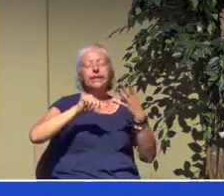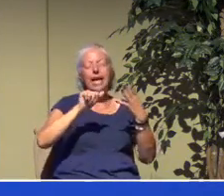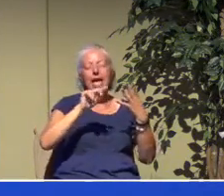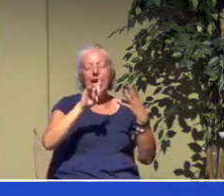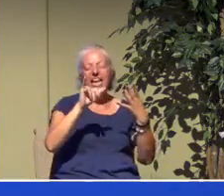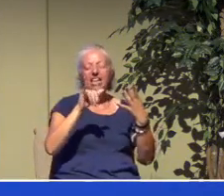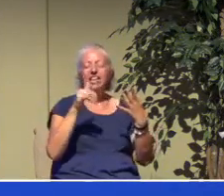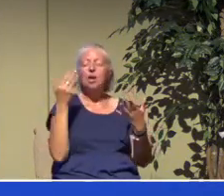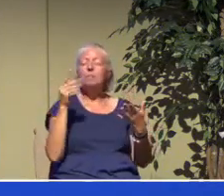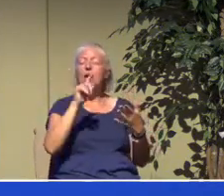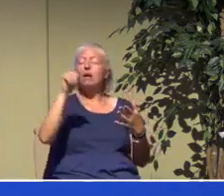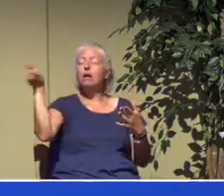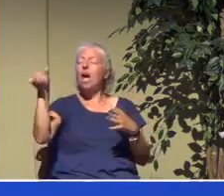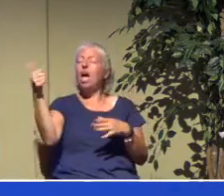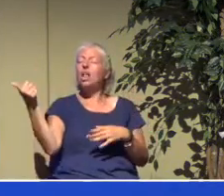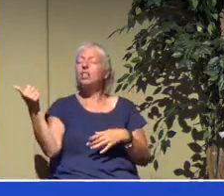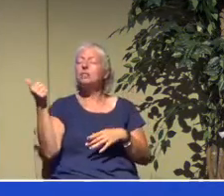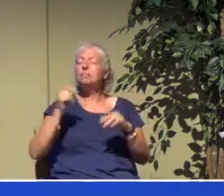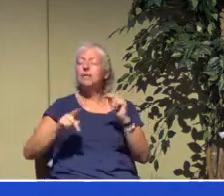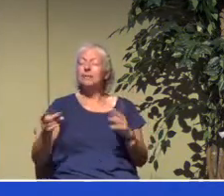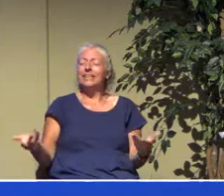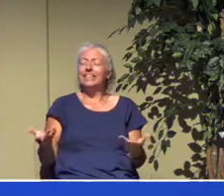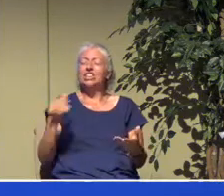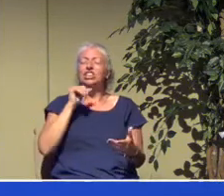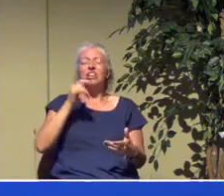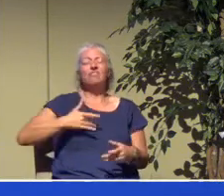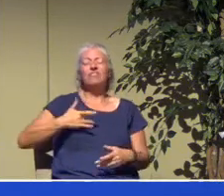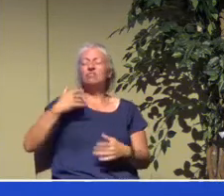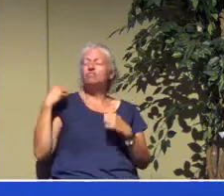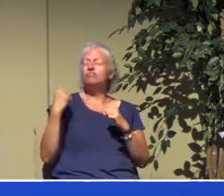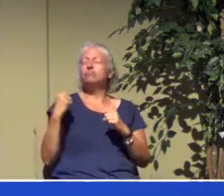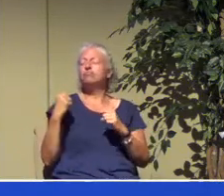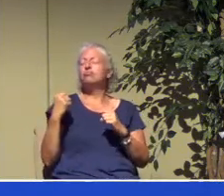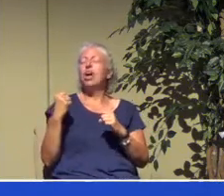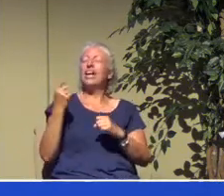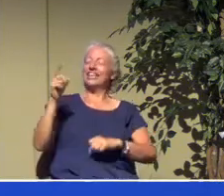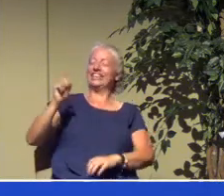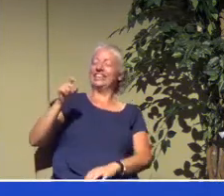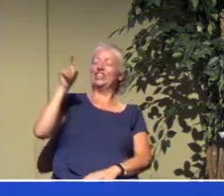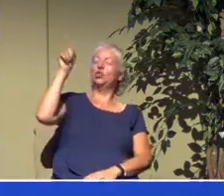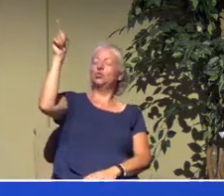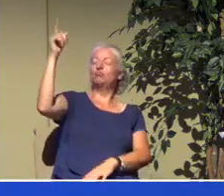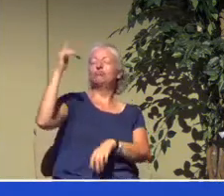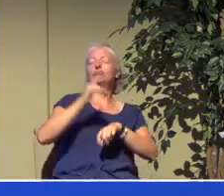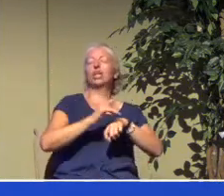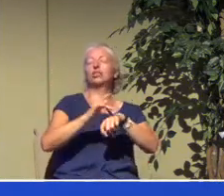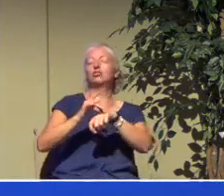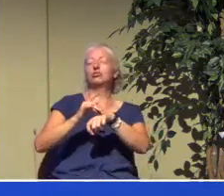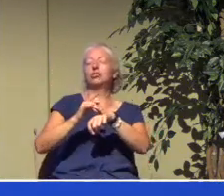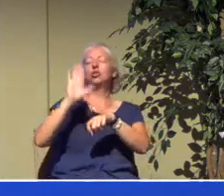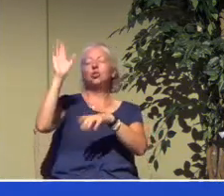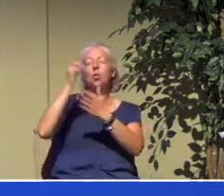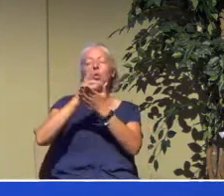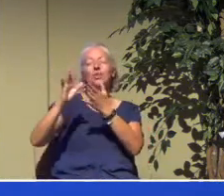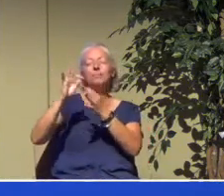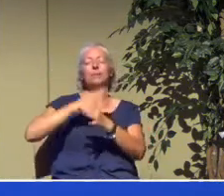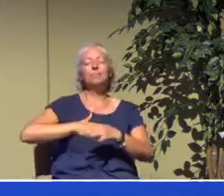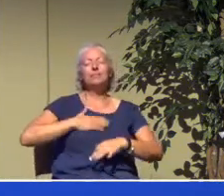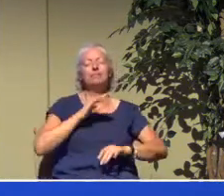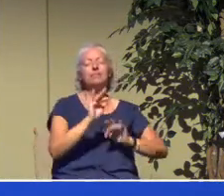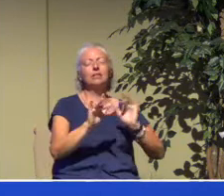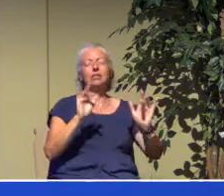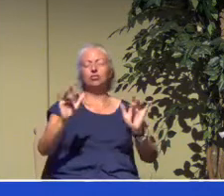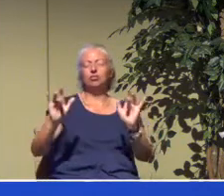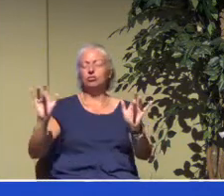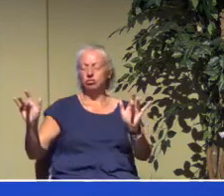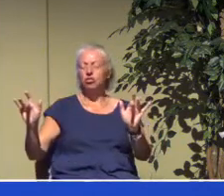not be feeling well or just may be in need of you. We just, again, ask your spirit to work there. And we just pray that